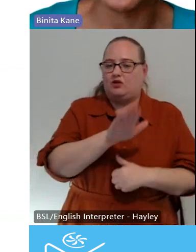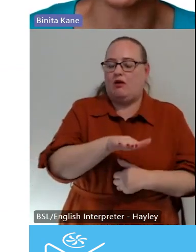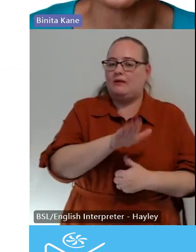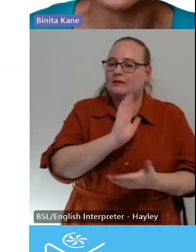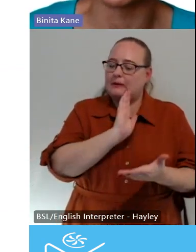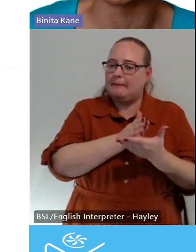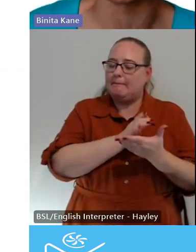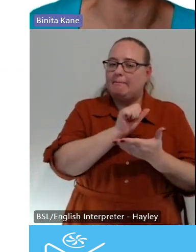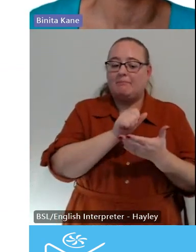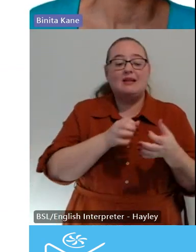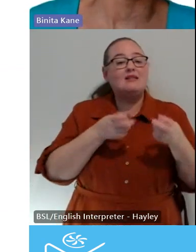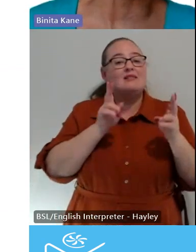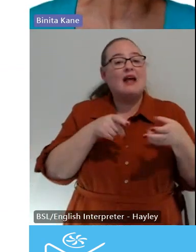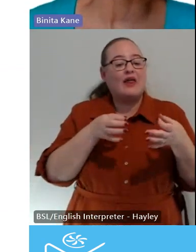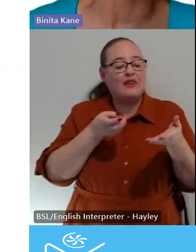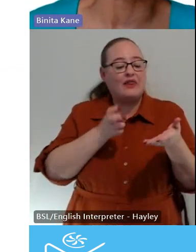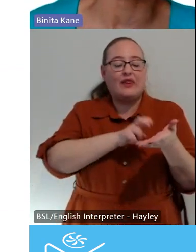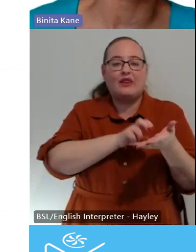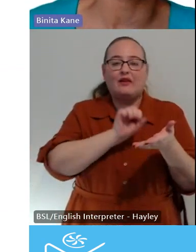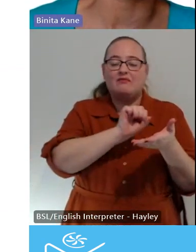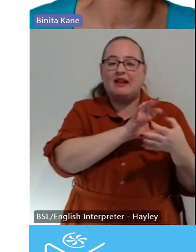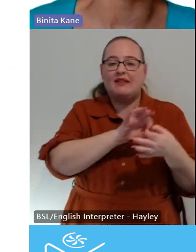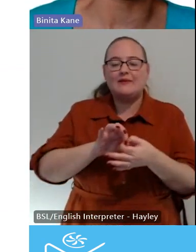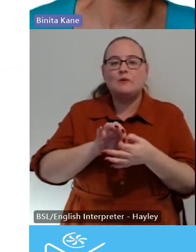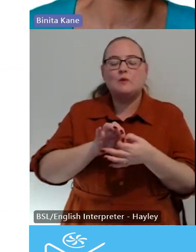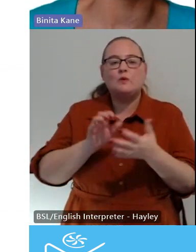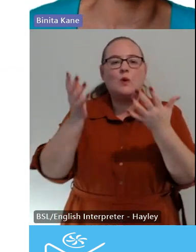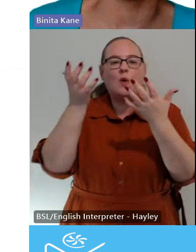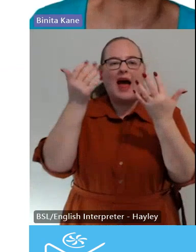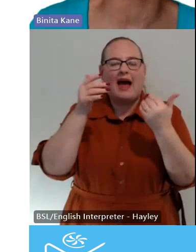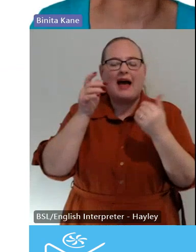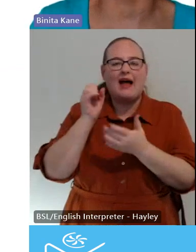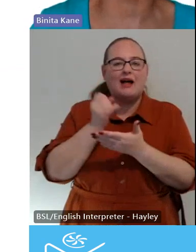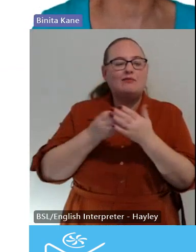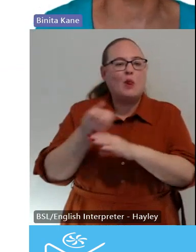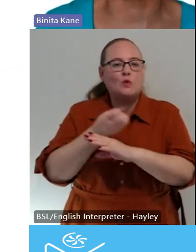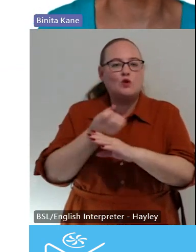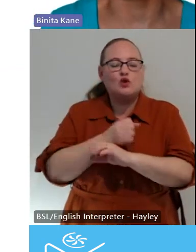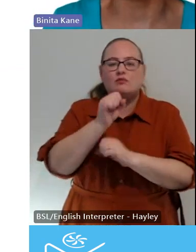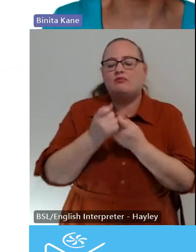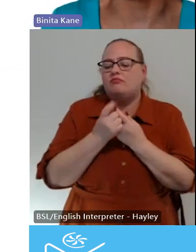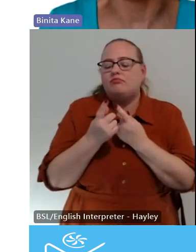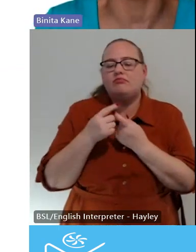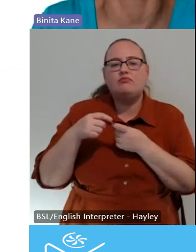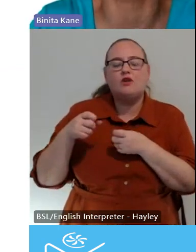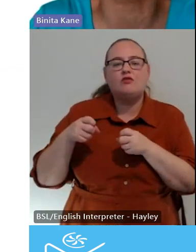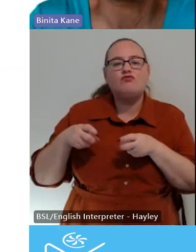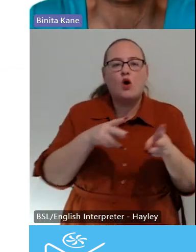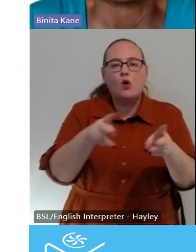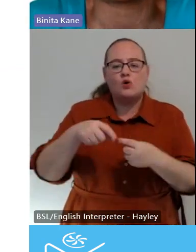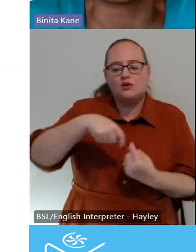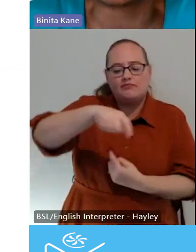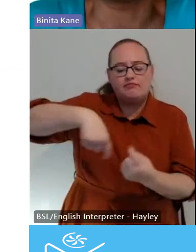directly attributed to air pollution. So she lived near a circular ring road, and she used to have to walk along a polluted route to